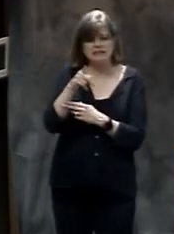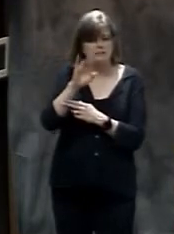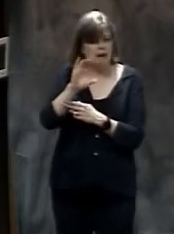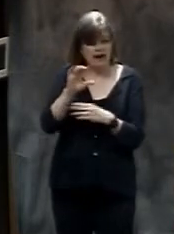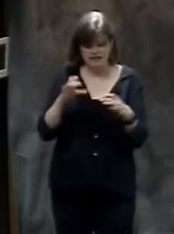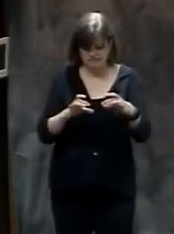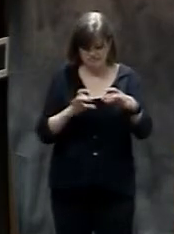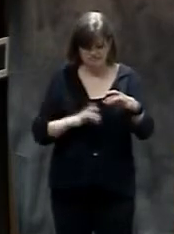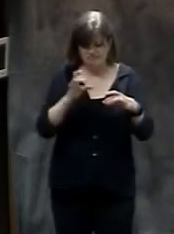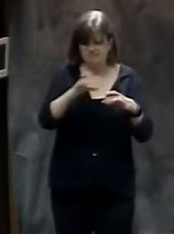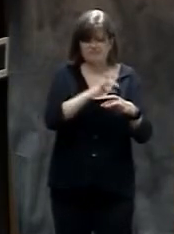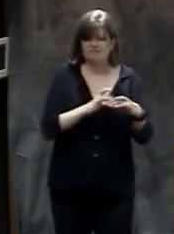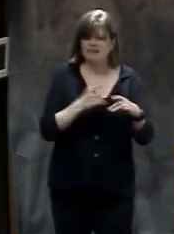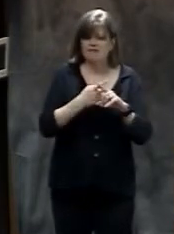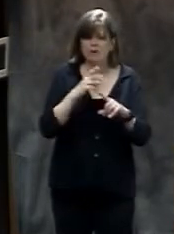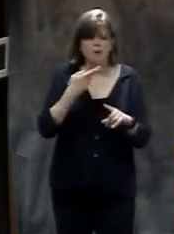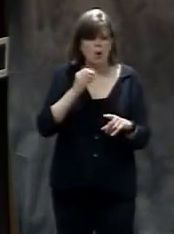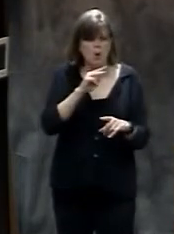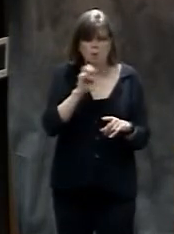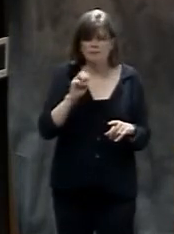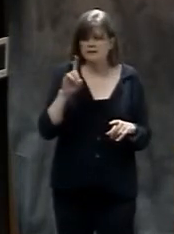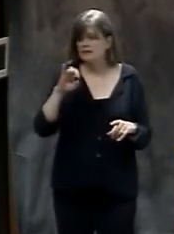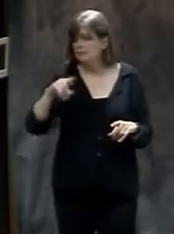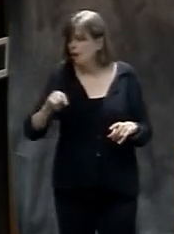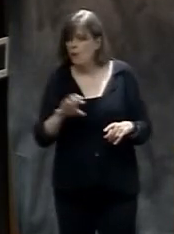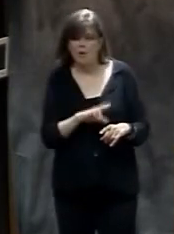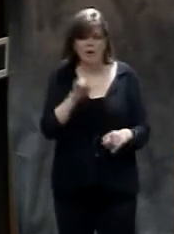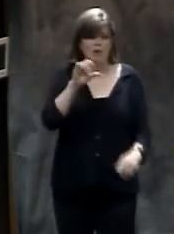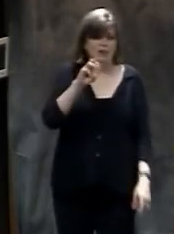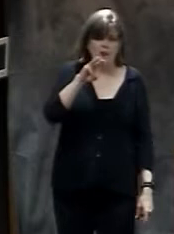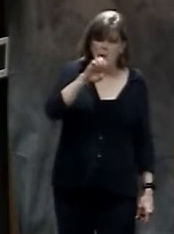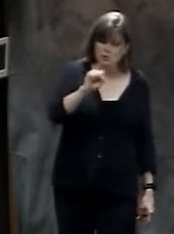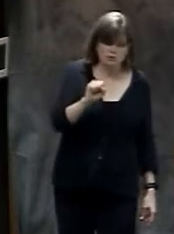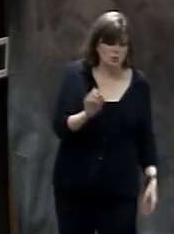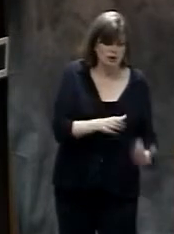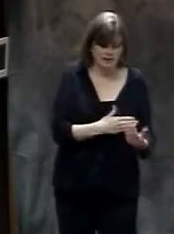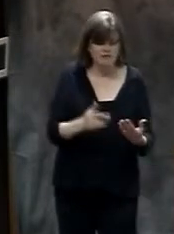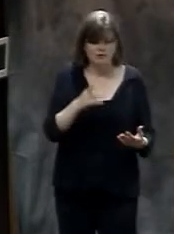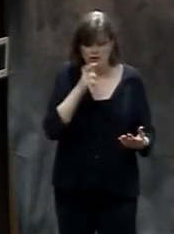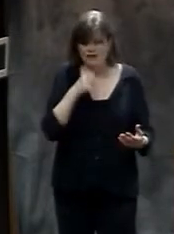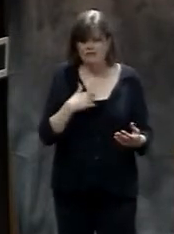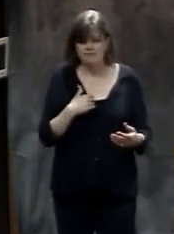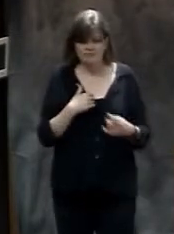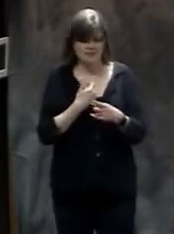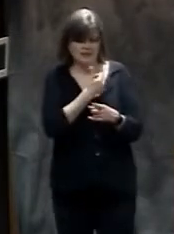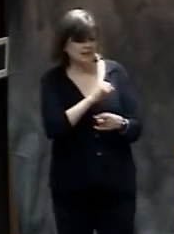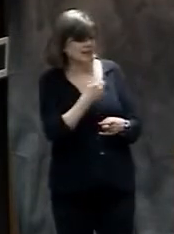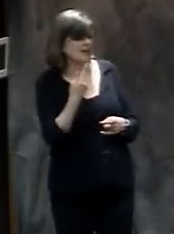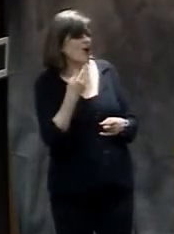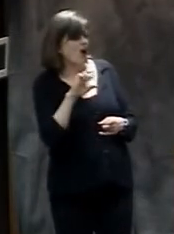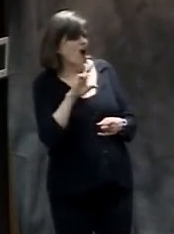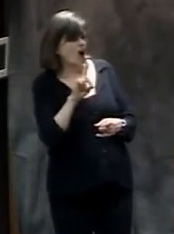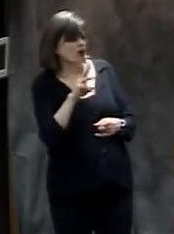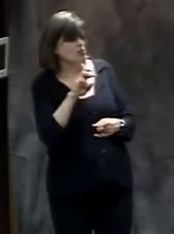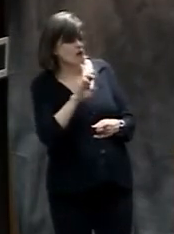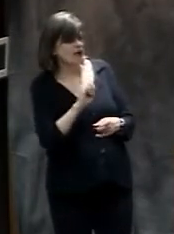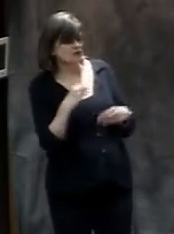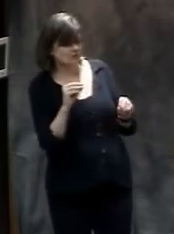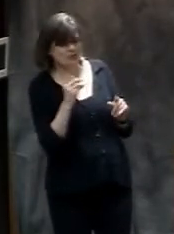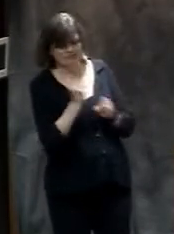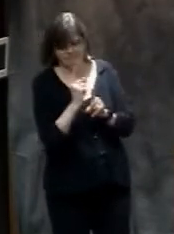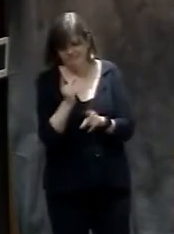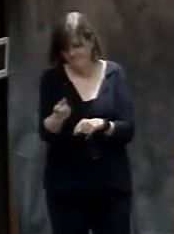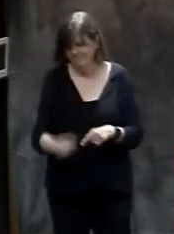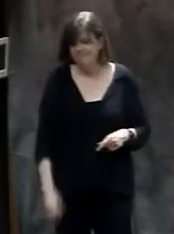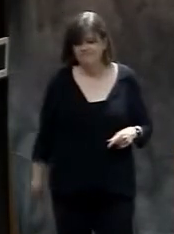not doing an ad for Home Depot. I'm sure you could do it at Lowe's too, or some other place that has these. Any hardware store. There we go. Any hardware store, yes,